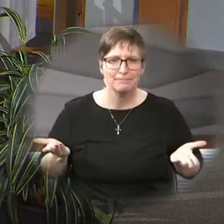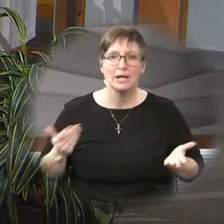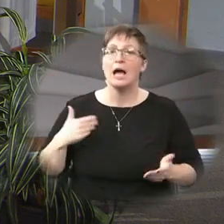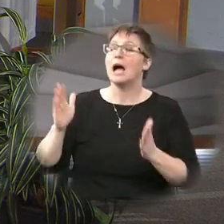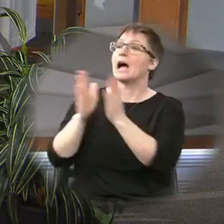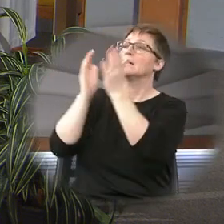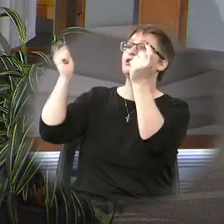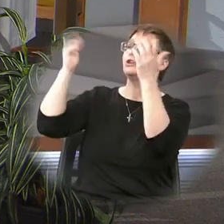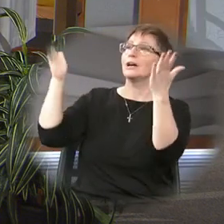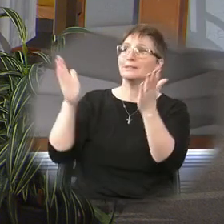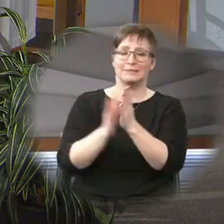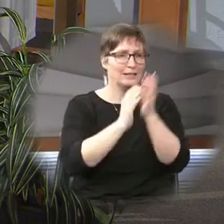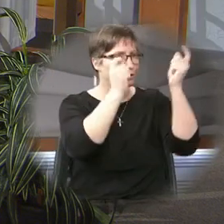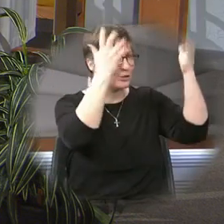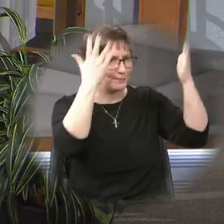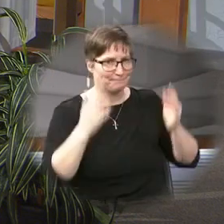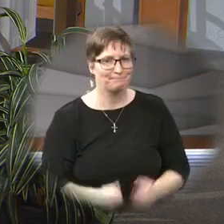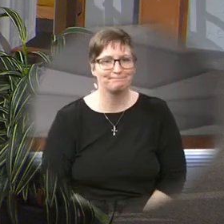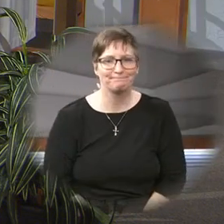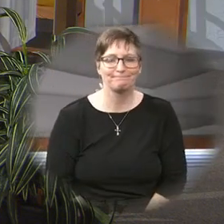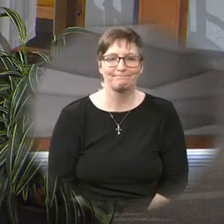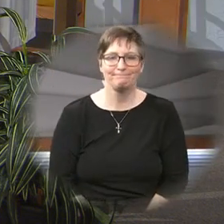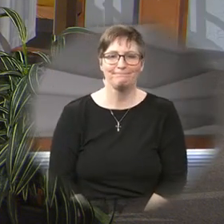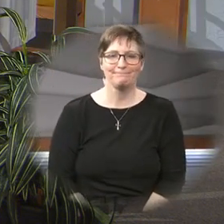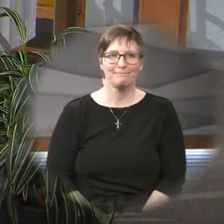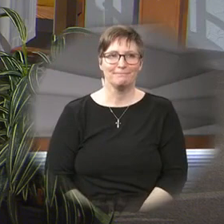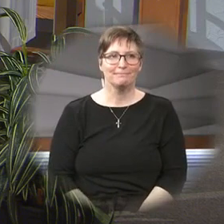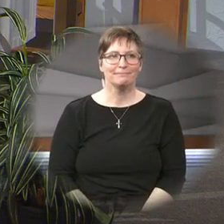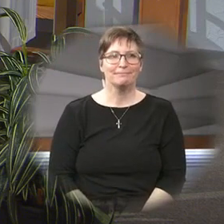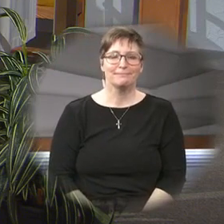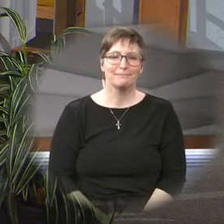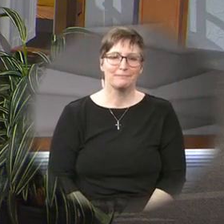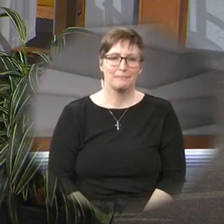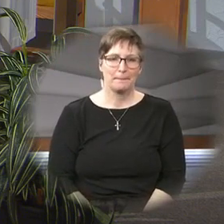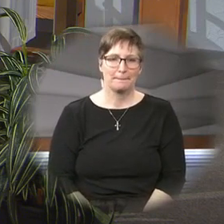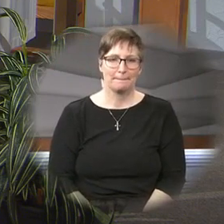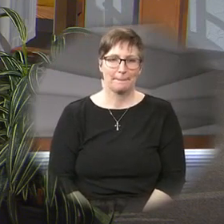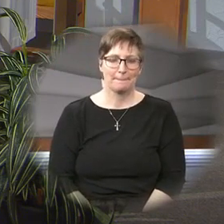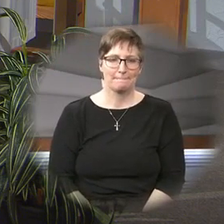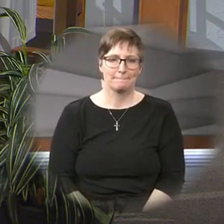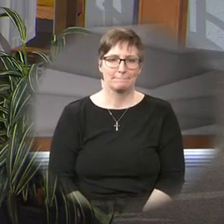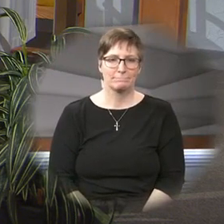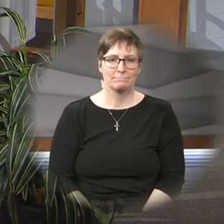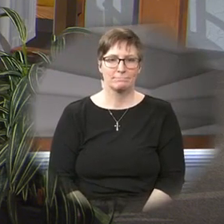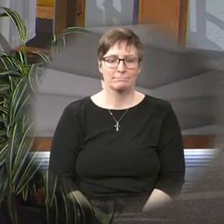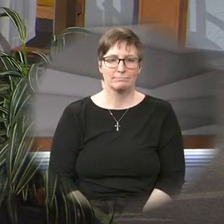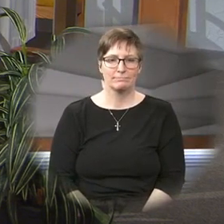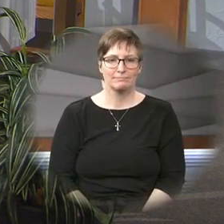Alleluia. Alleluia. Alleluia.